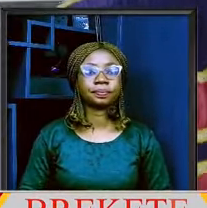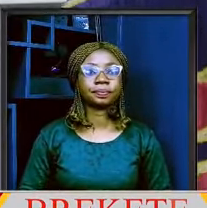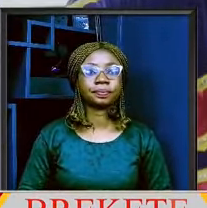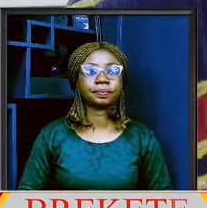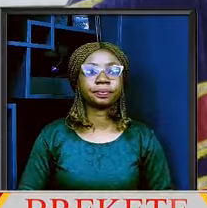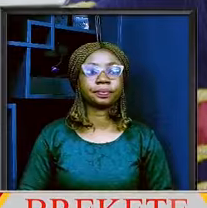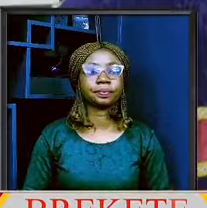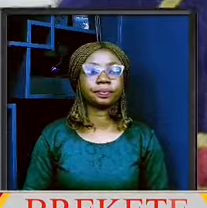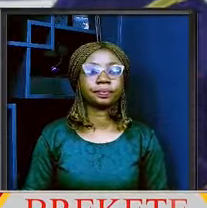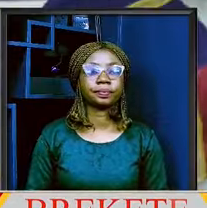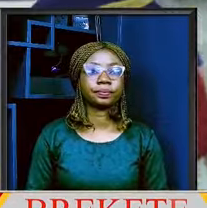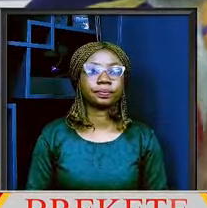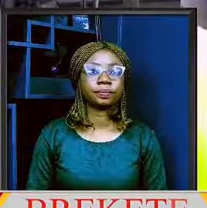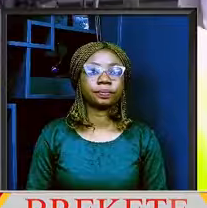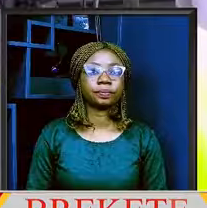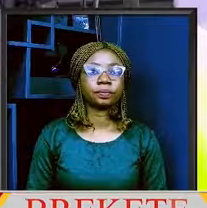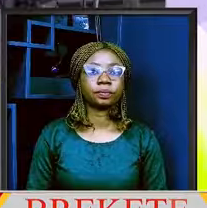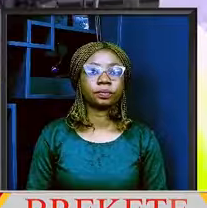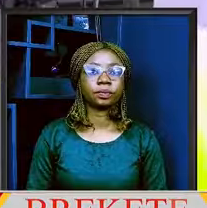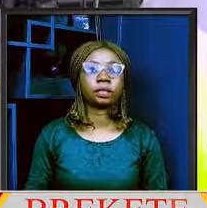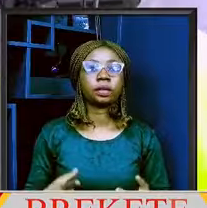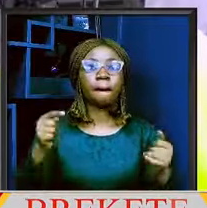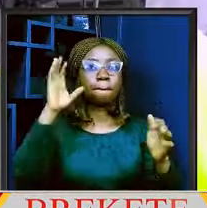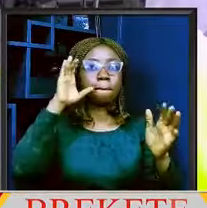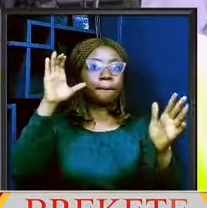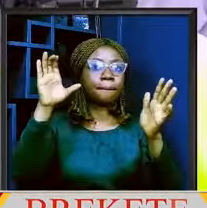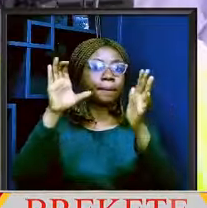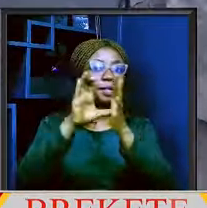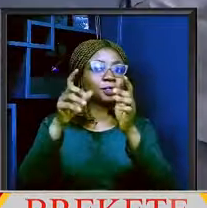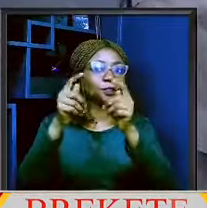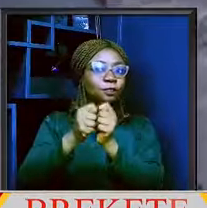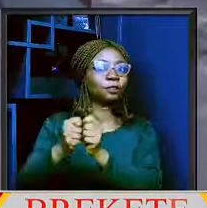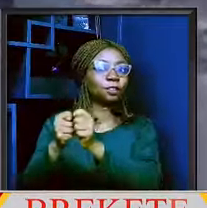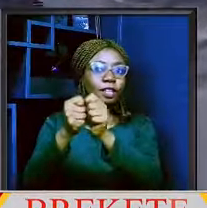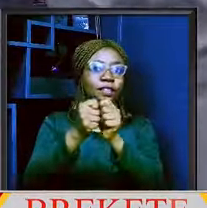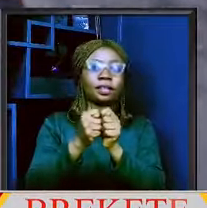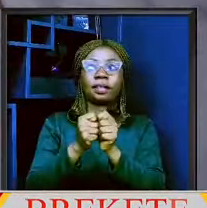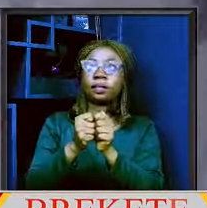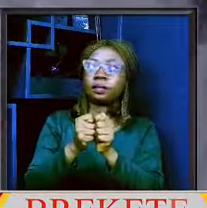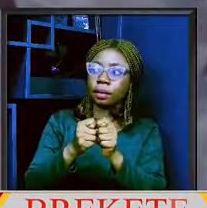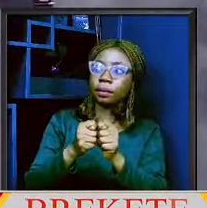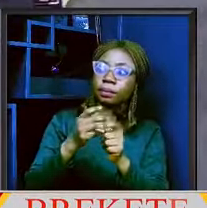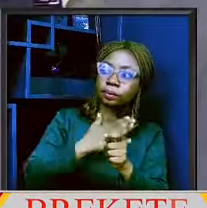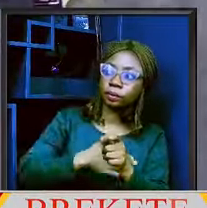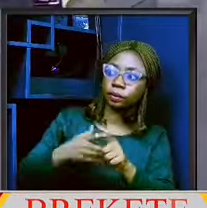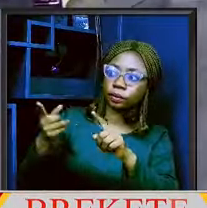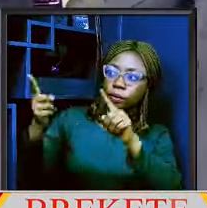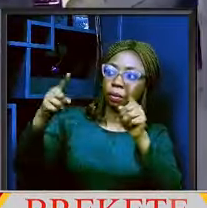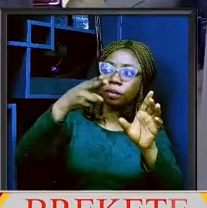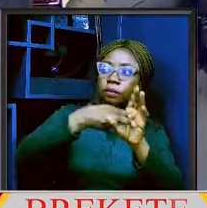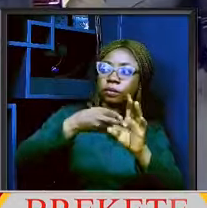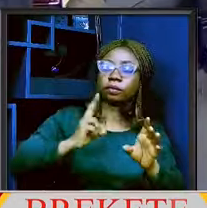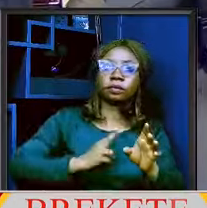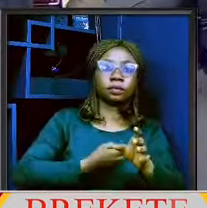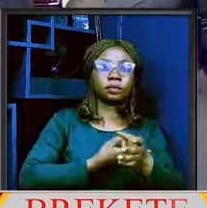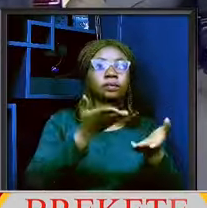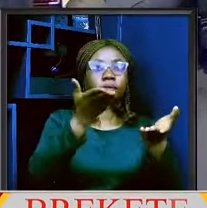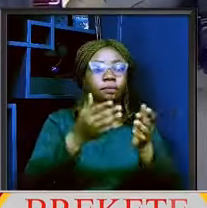sir. Let's take a good photograph. Yes. Please. Sir, come and join us, sir. Yes.